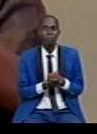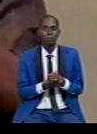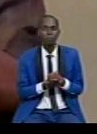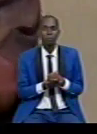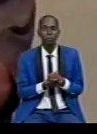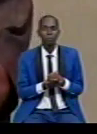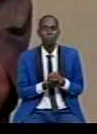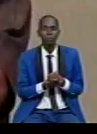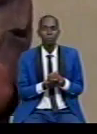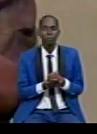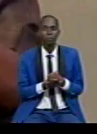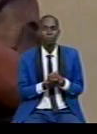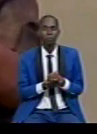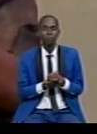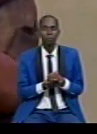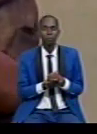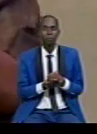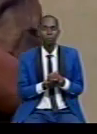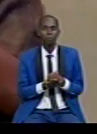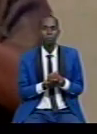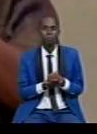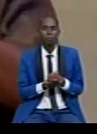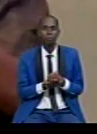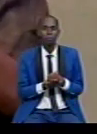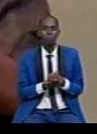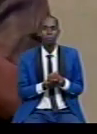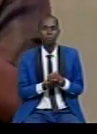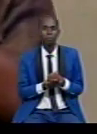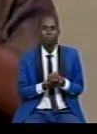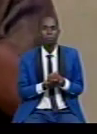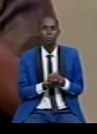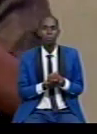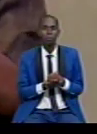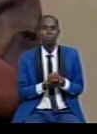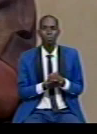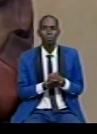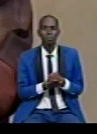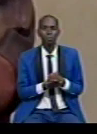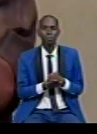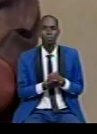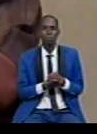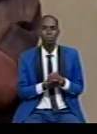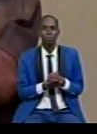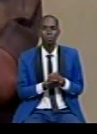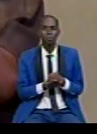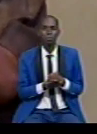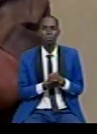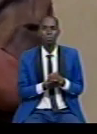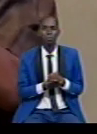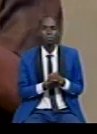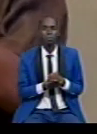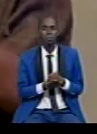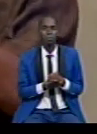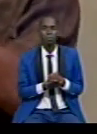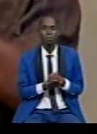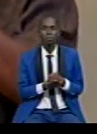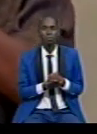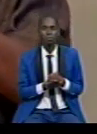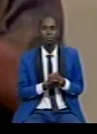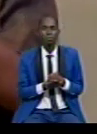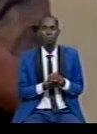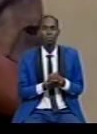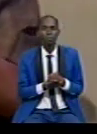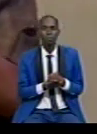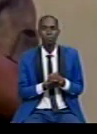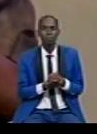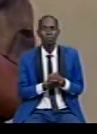say, is it not people that were buying things and they selling, buying and they doing? I say, well, what happened? I heard another voice. He said, my